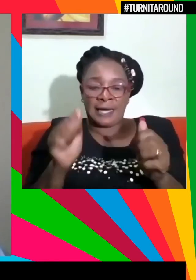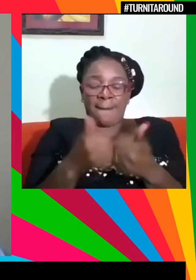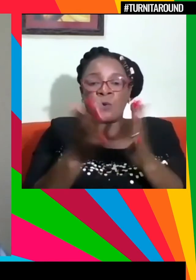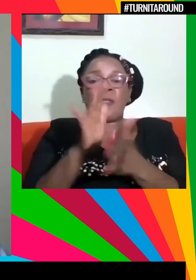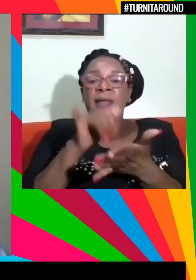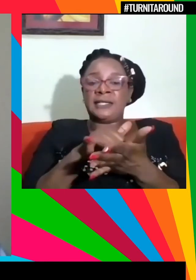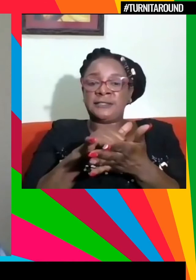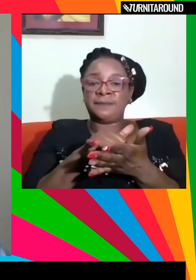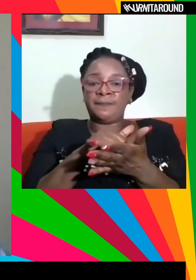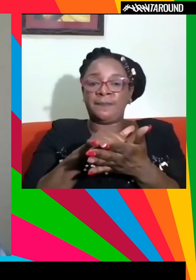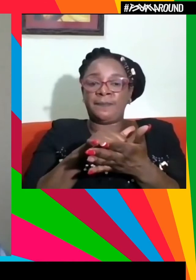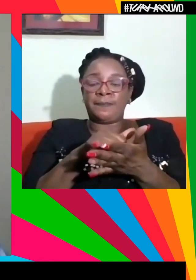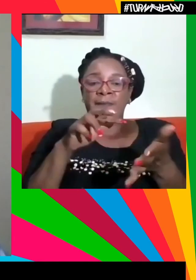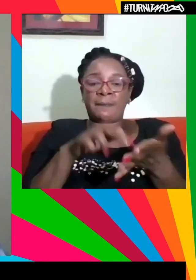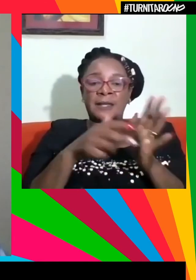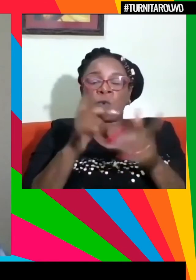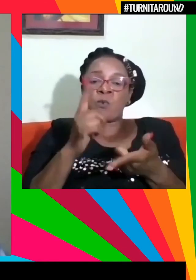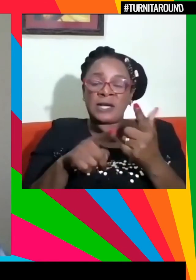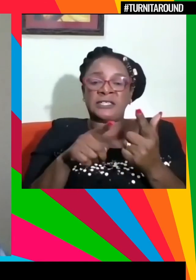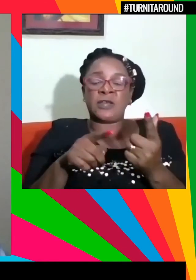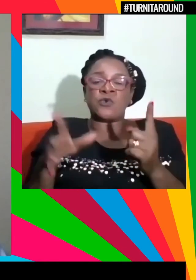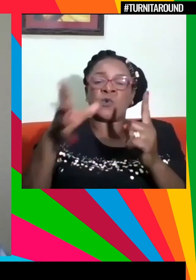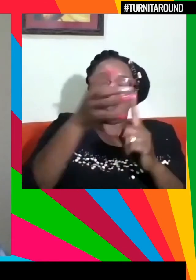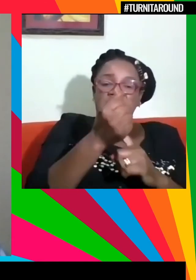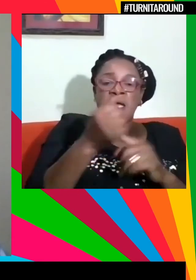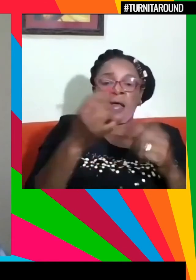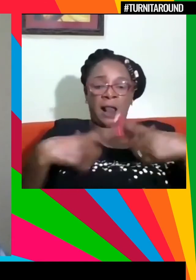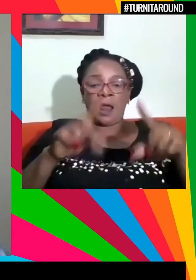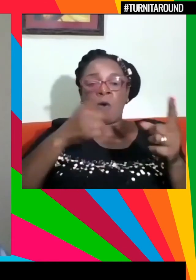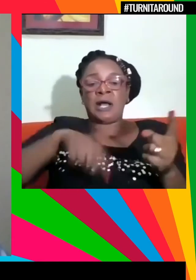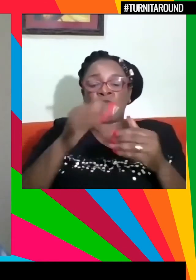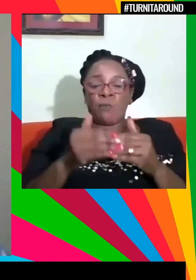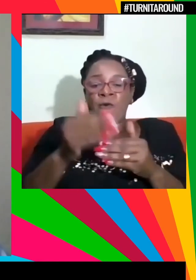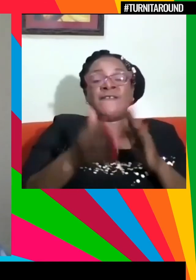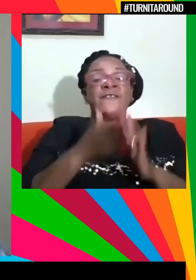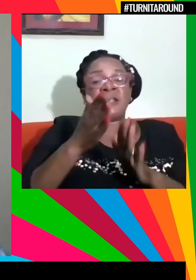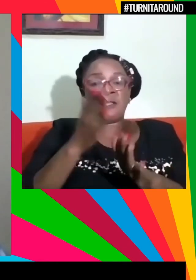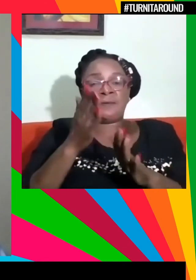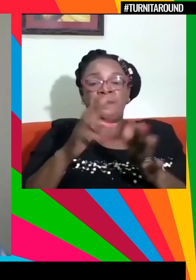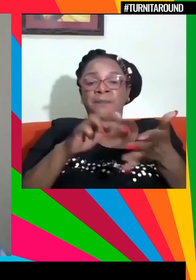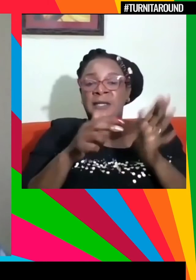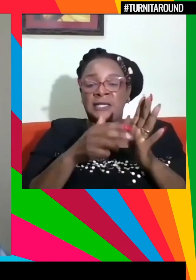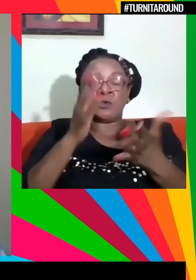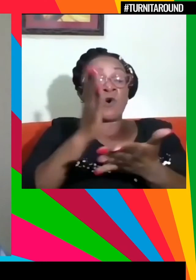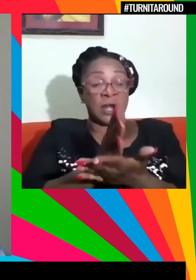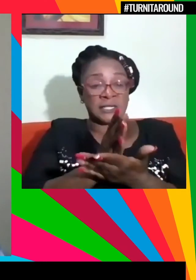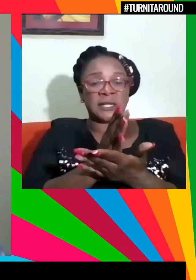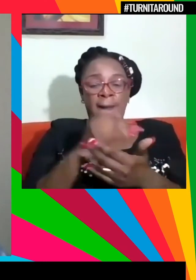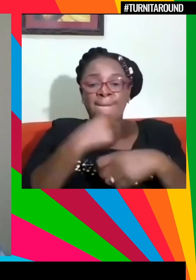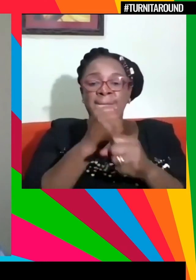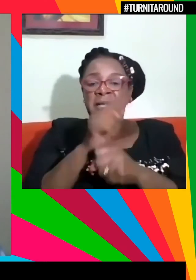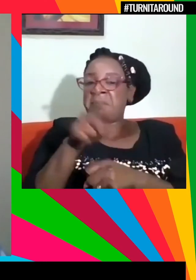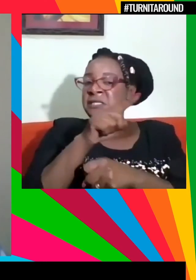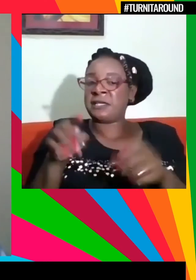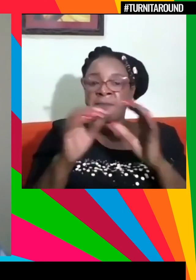the learnings that you get when you collaborate allow us to move much, much faster and quite frankly, not make mistakes that otherwise